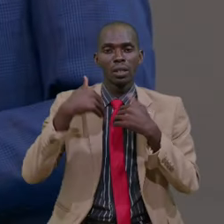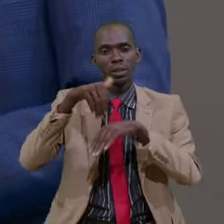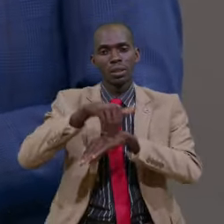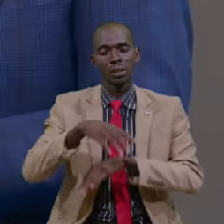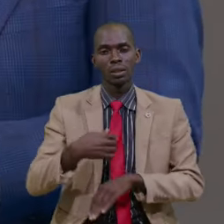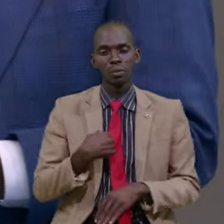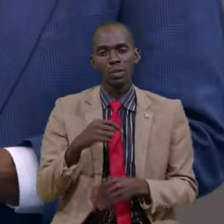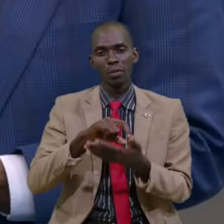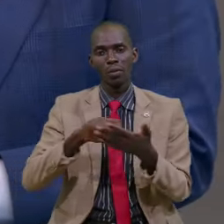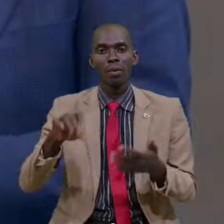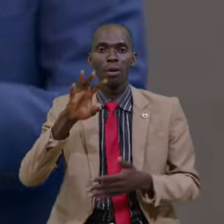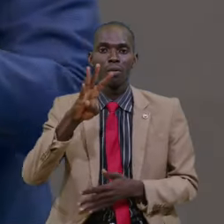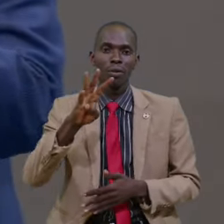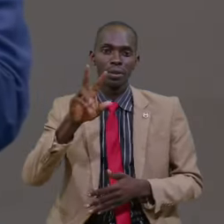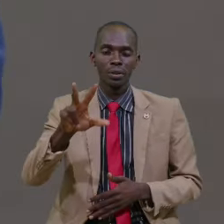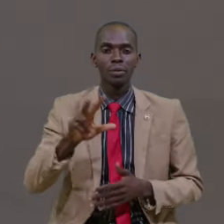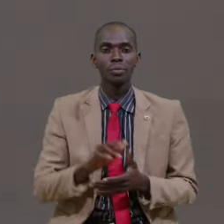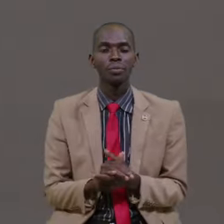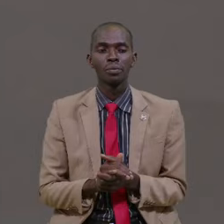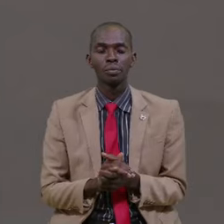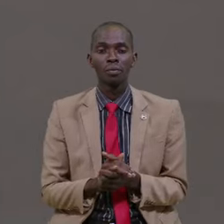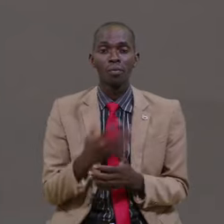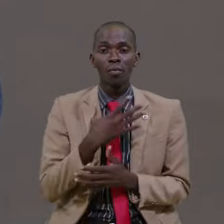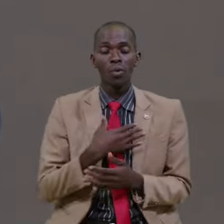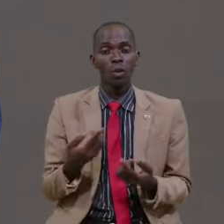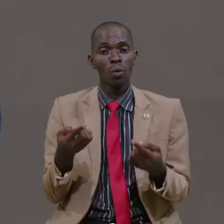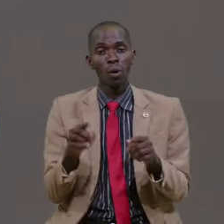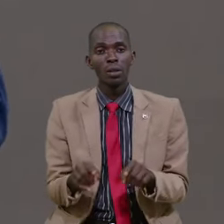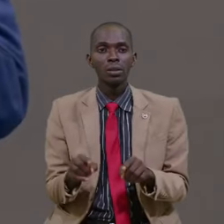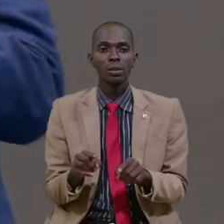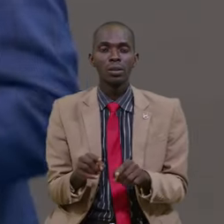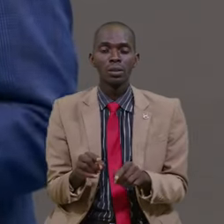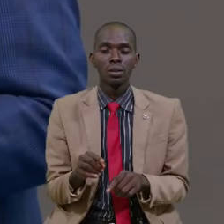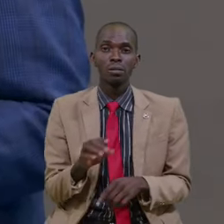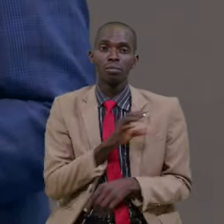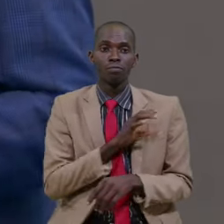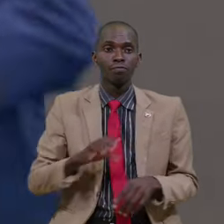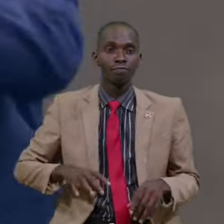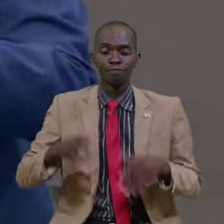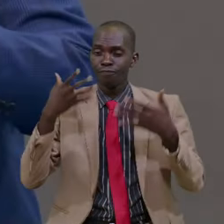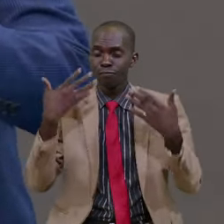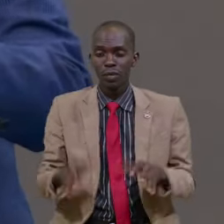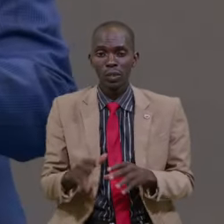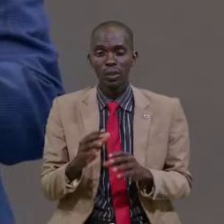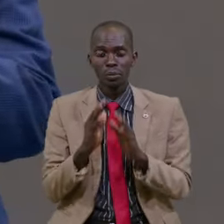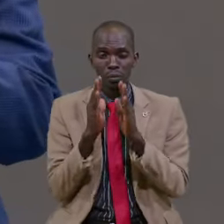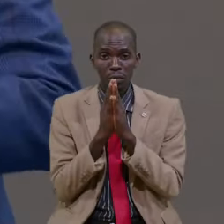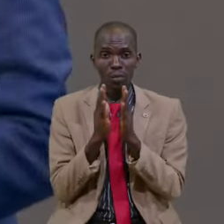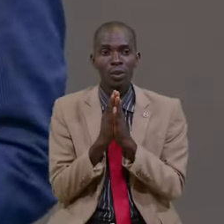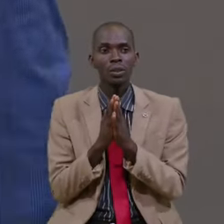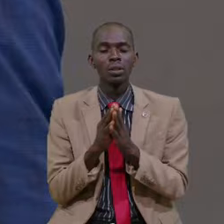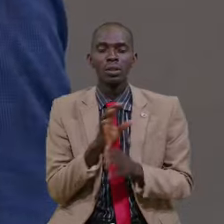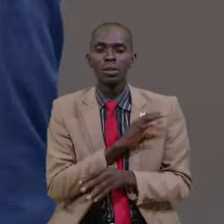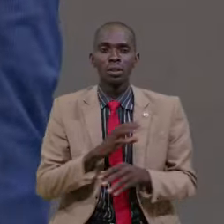43. In verse 43, and when he thus had spoken, he cried with